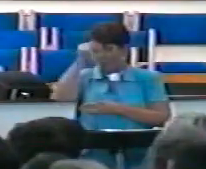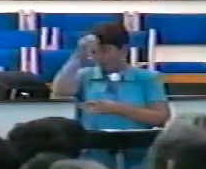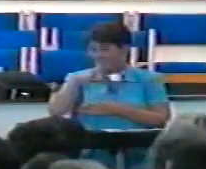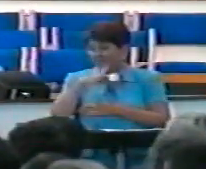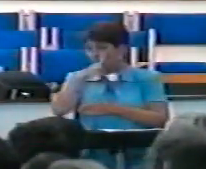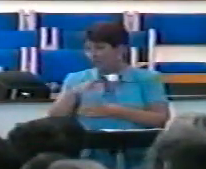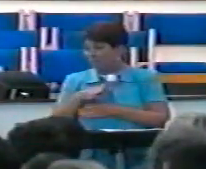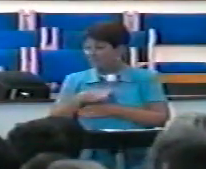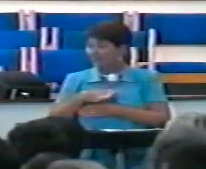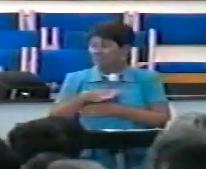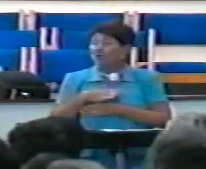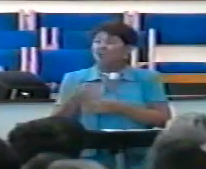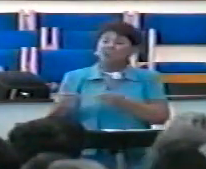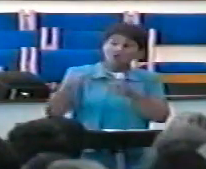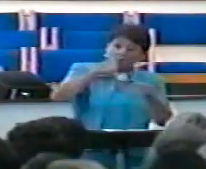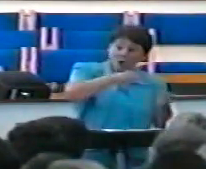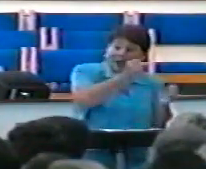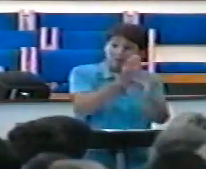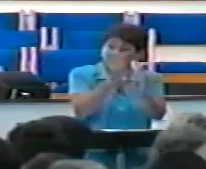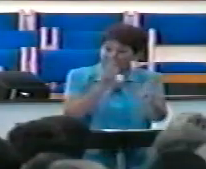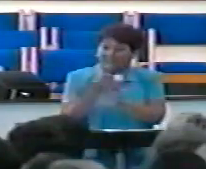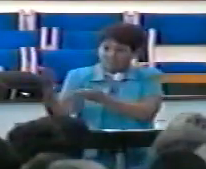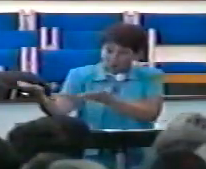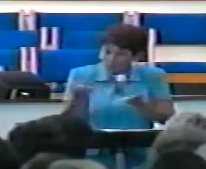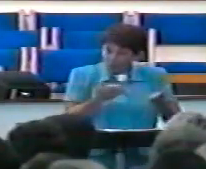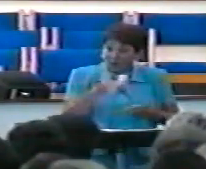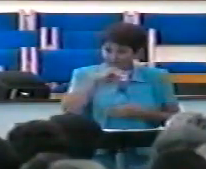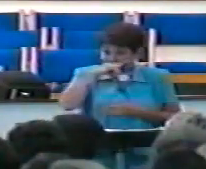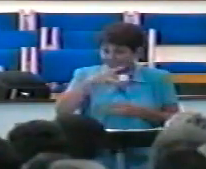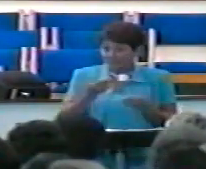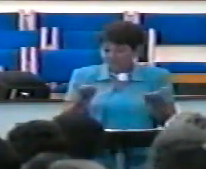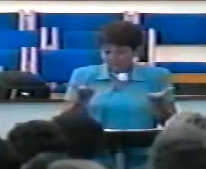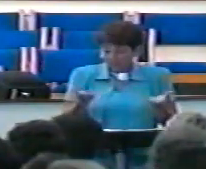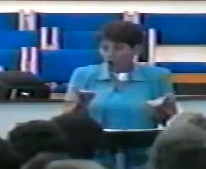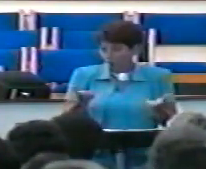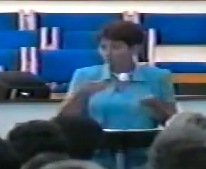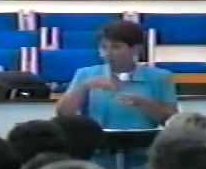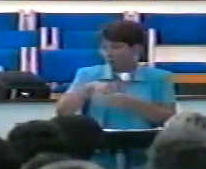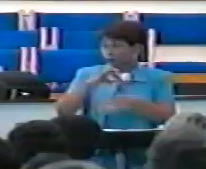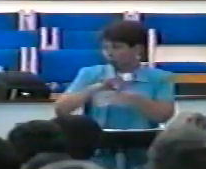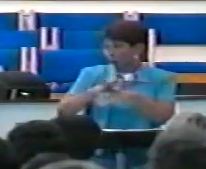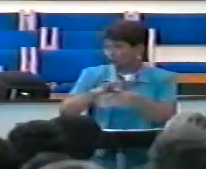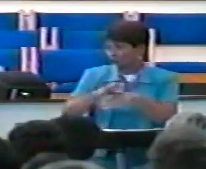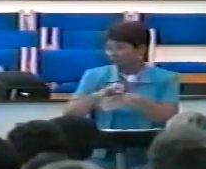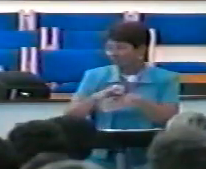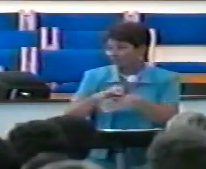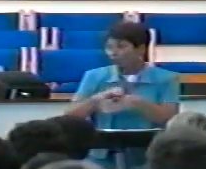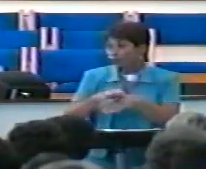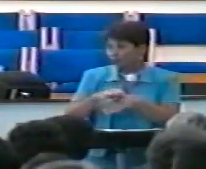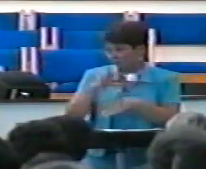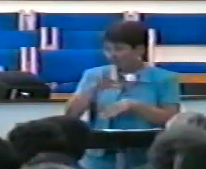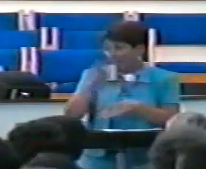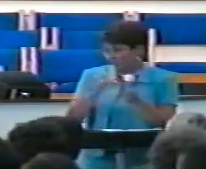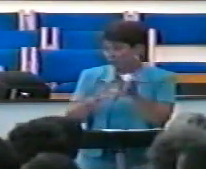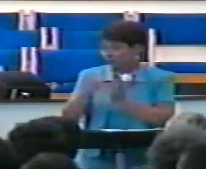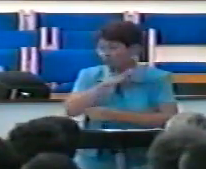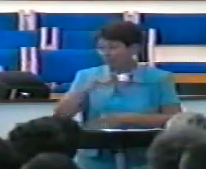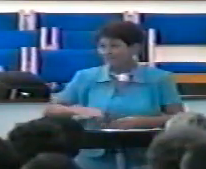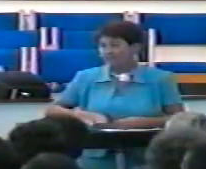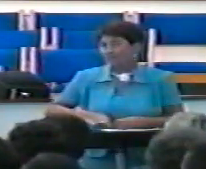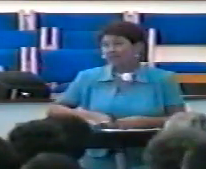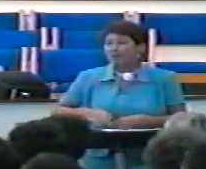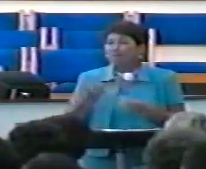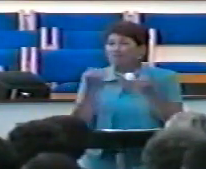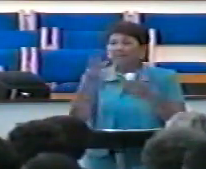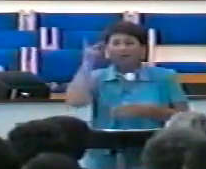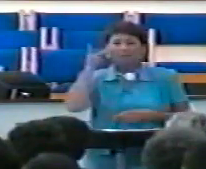at home. Men in America, they have failed in this respect. They have delegated the responsibility of their children to someone